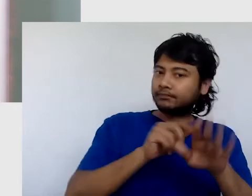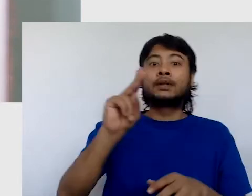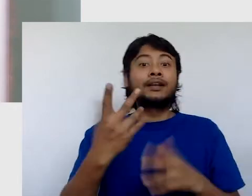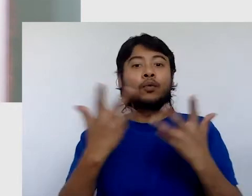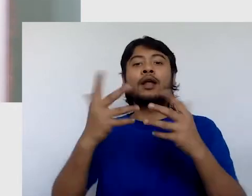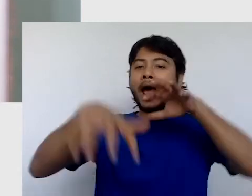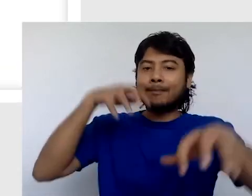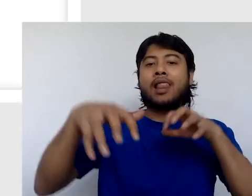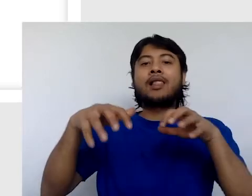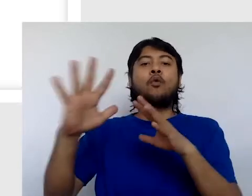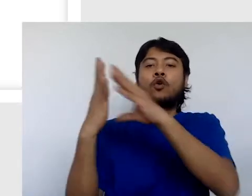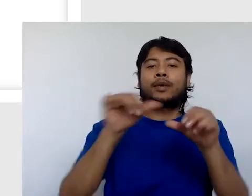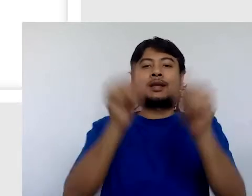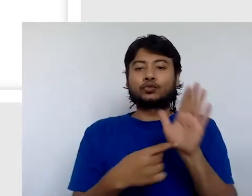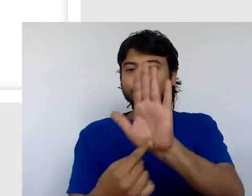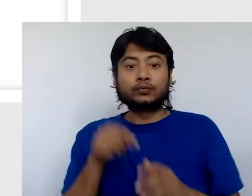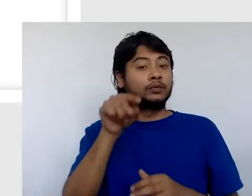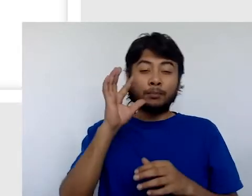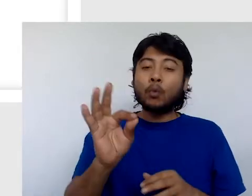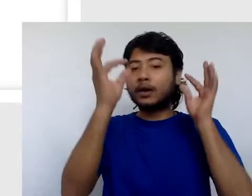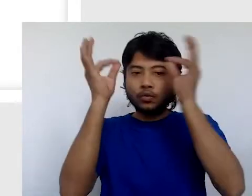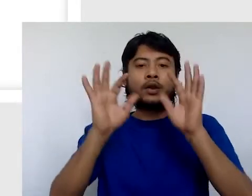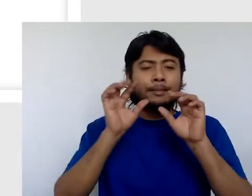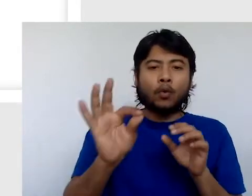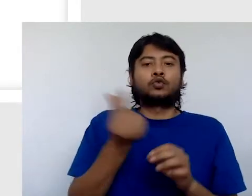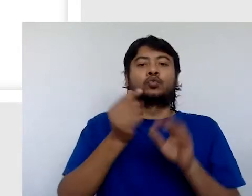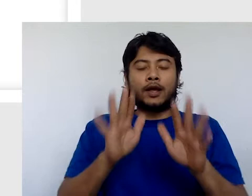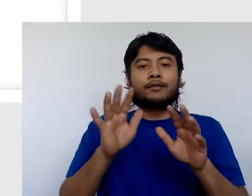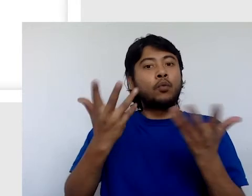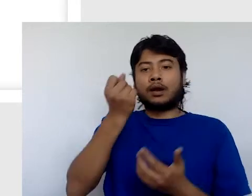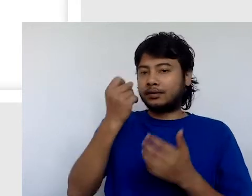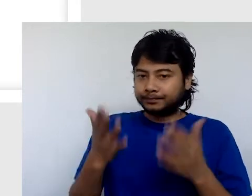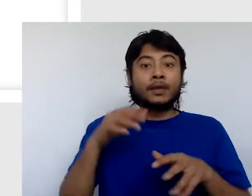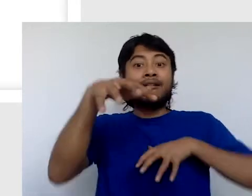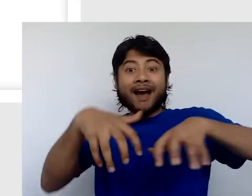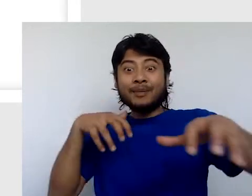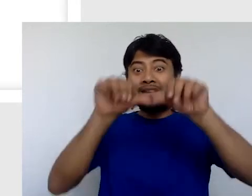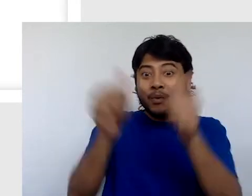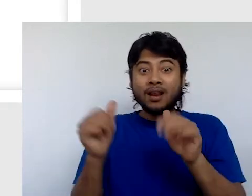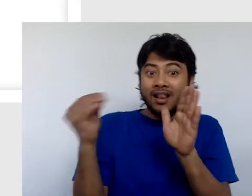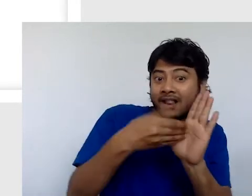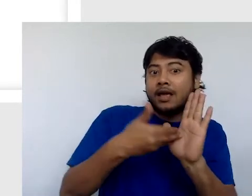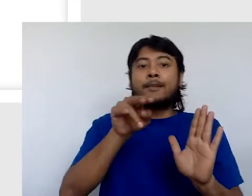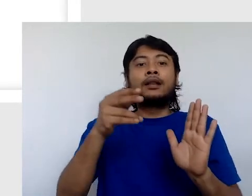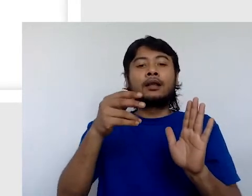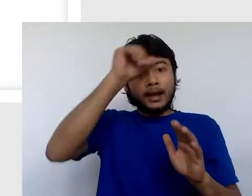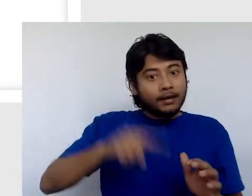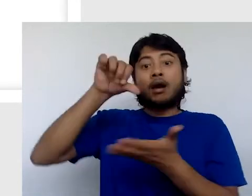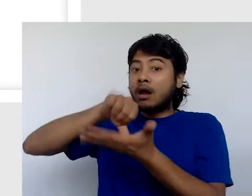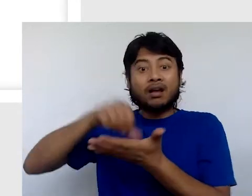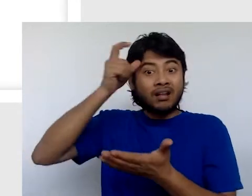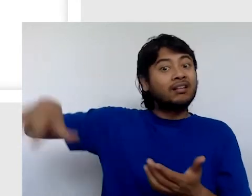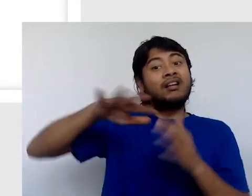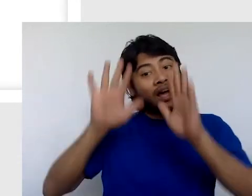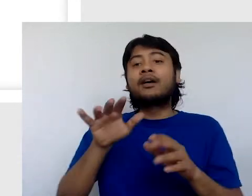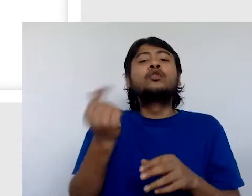and power. This striker, for example, features what appears to be a tiger or a lion's head emerging from the